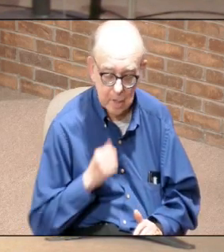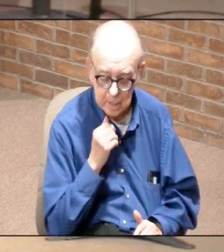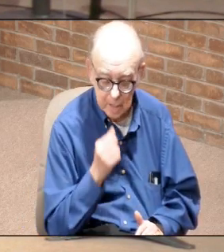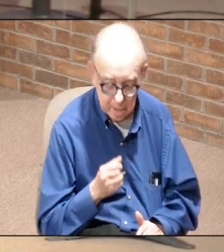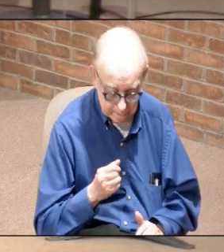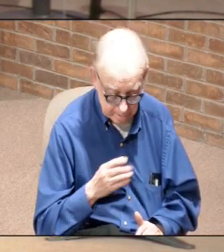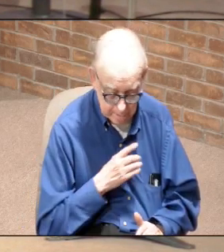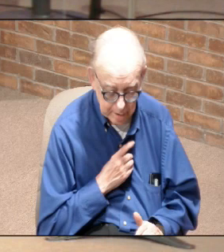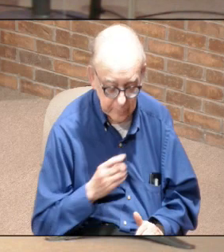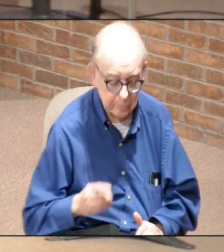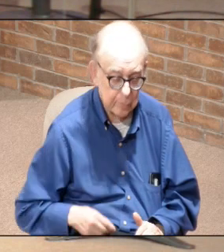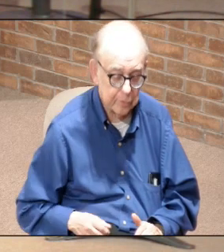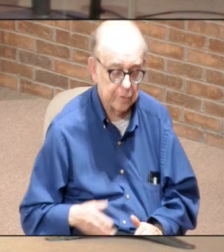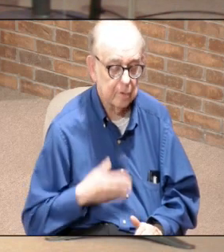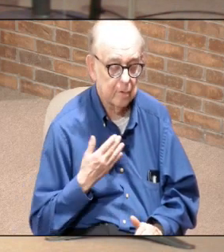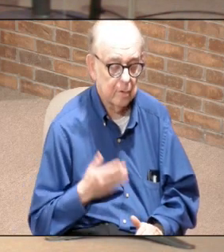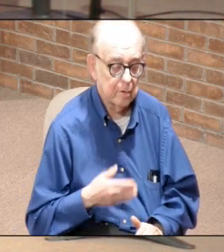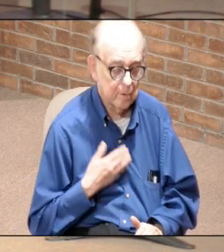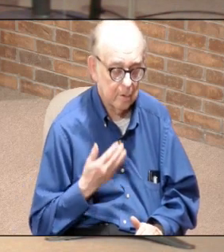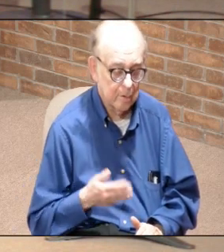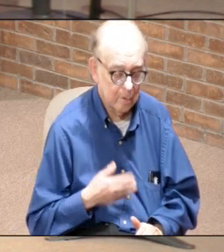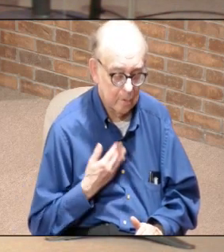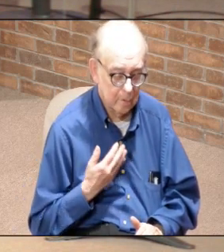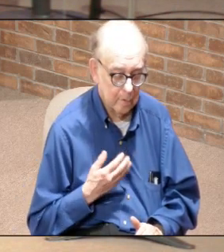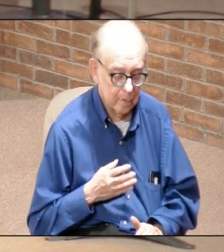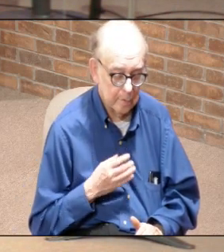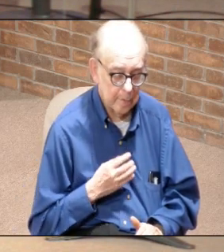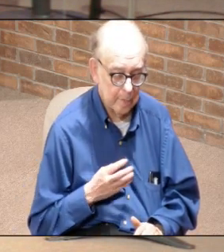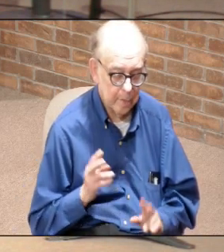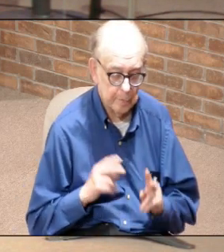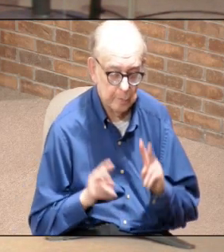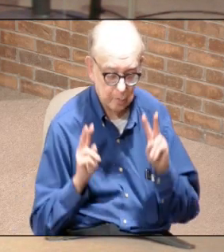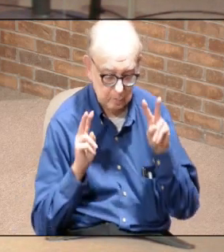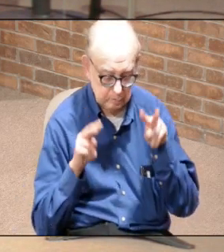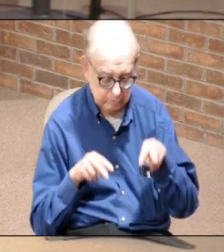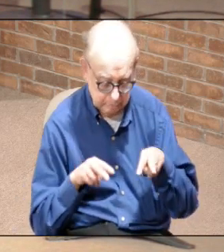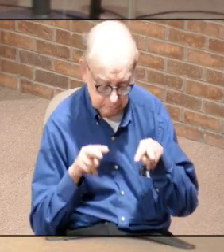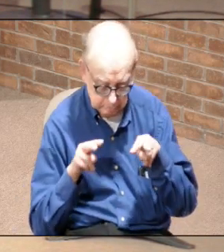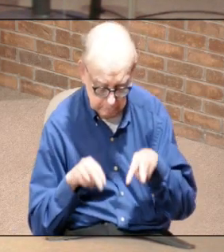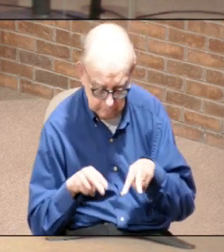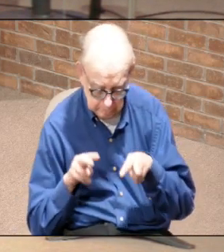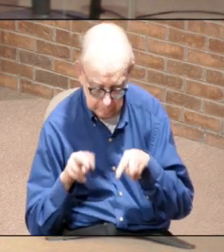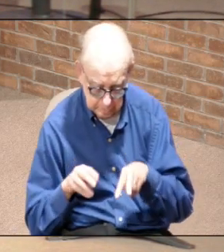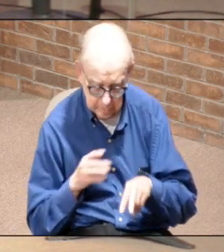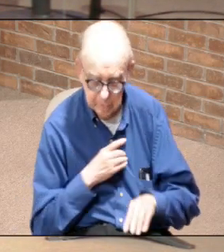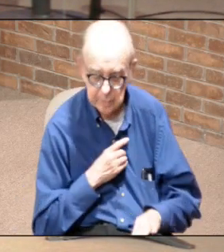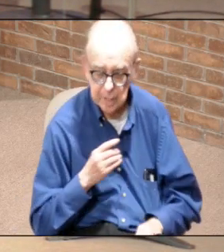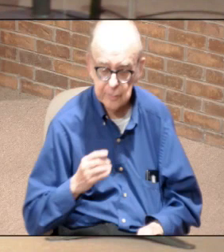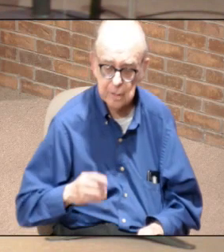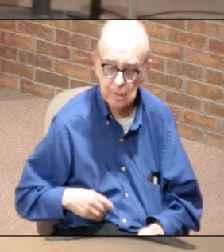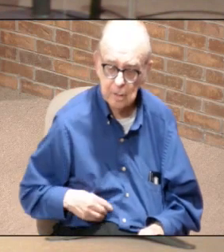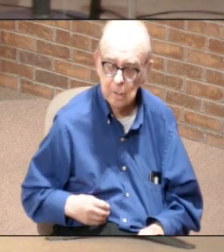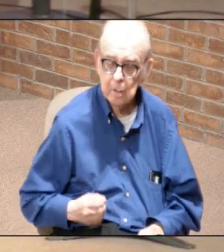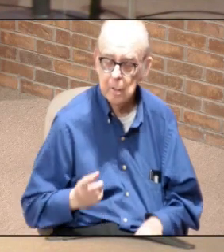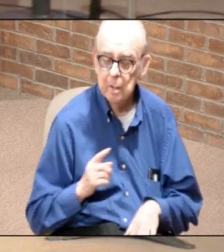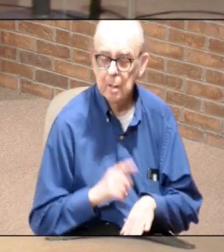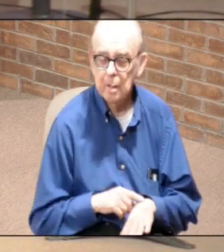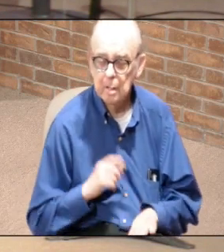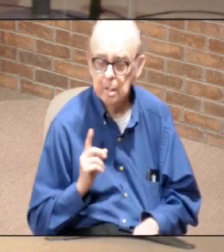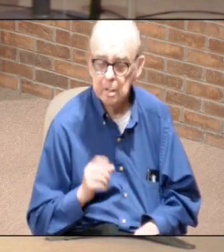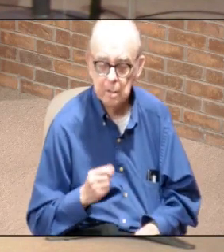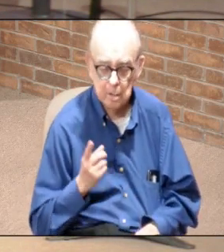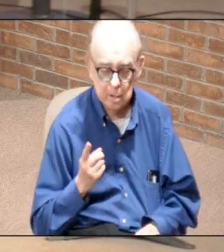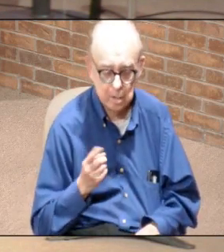young, you got to think, he was looked down upon. And so many times we need to